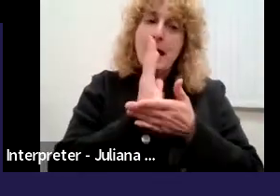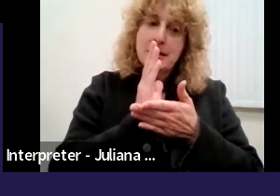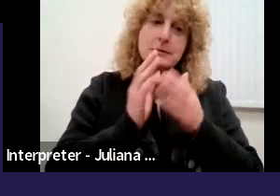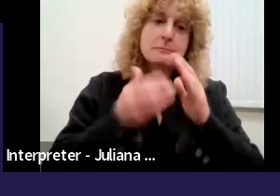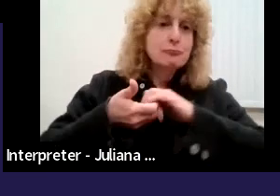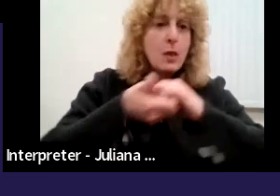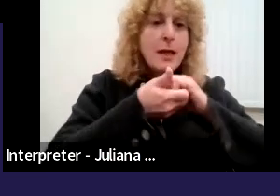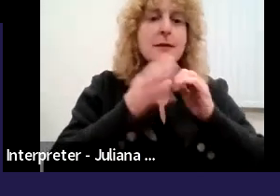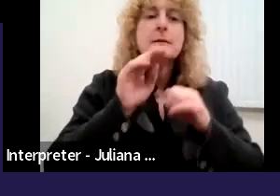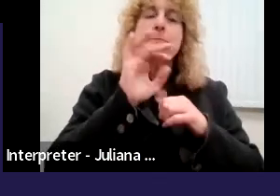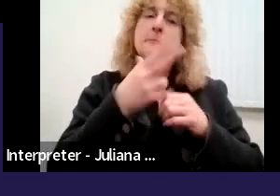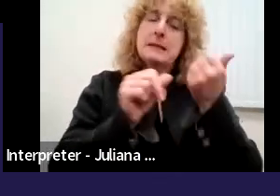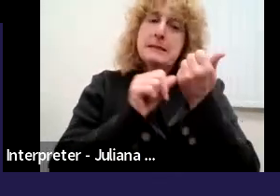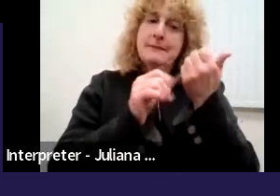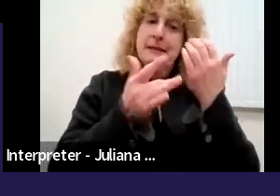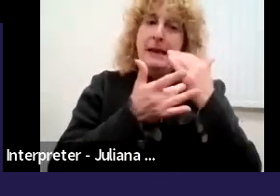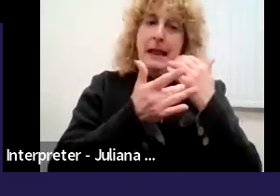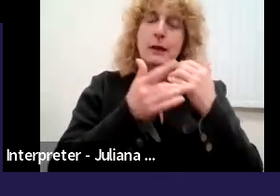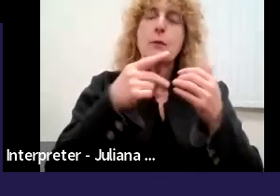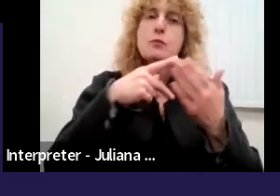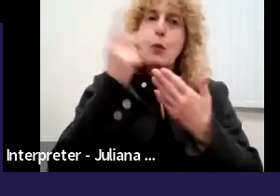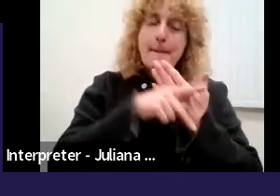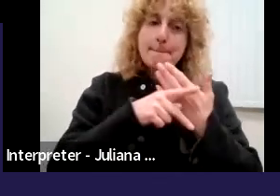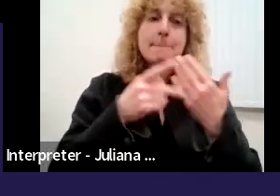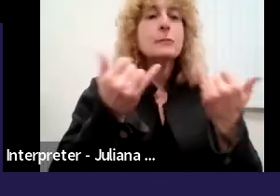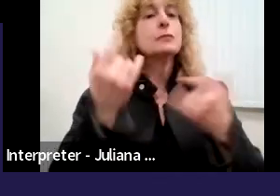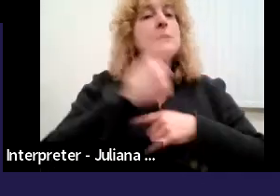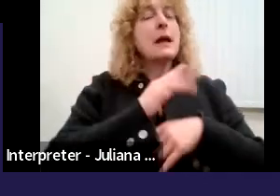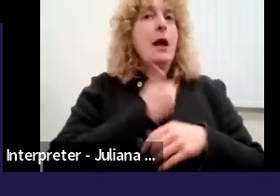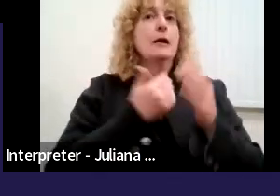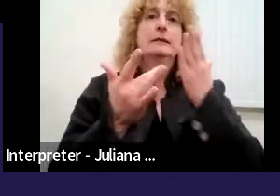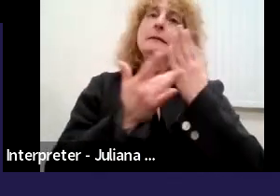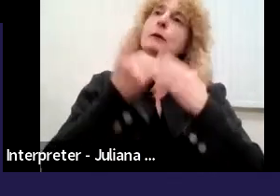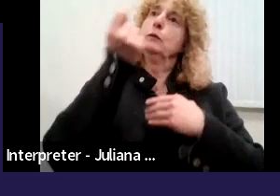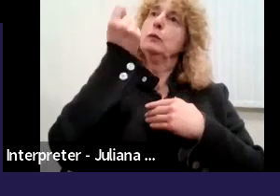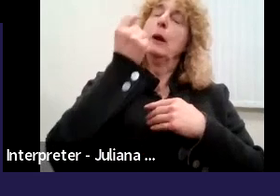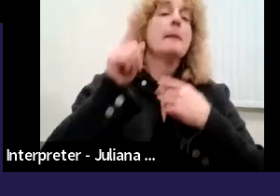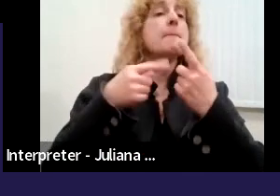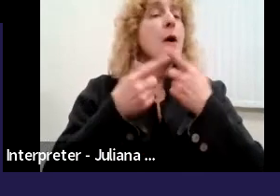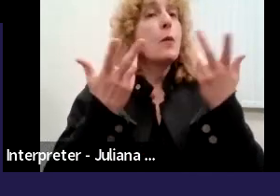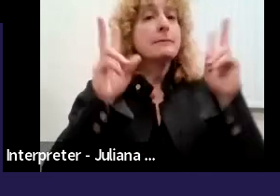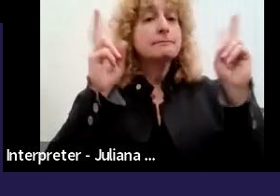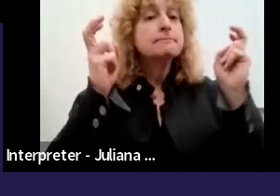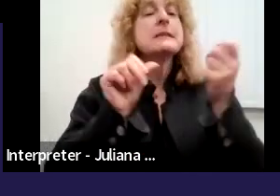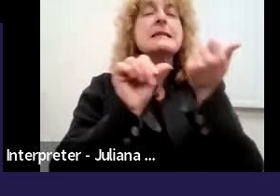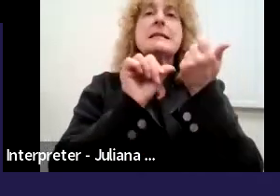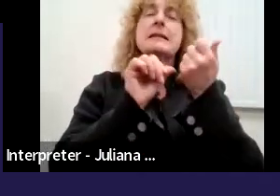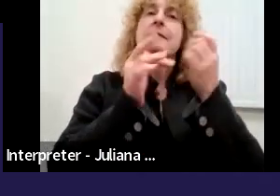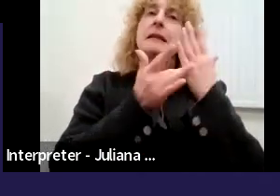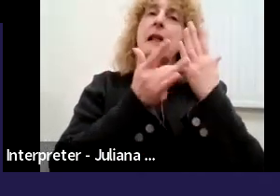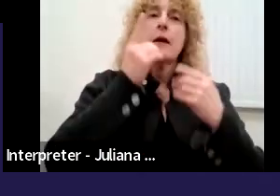Michigan Assistive Technology Program. And today our Tech Tuesday is going to be about assistive technology for